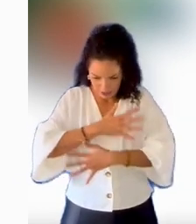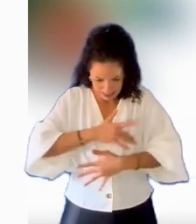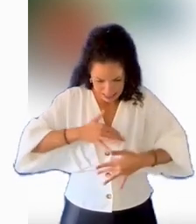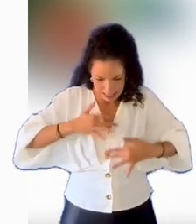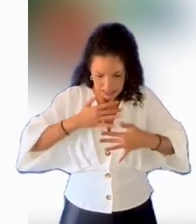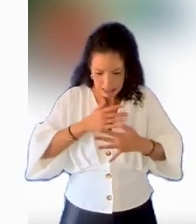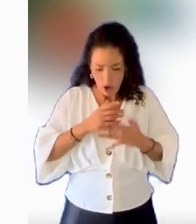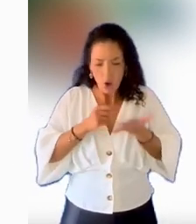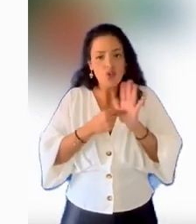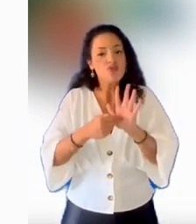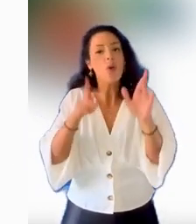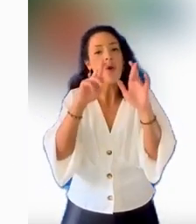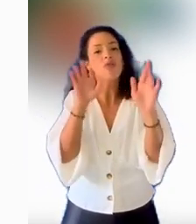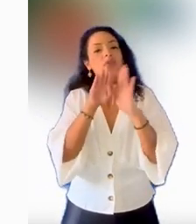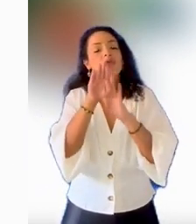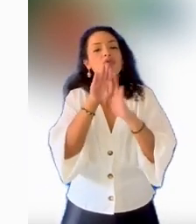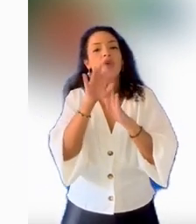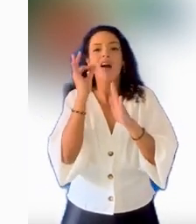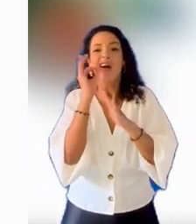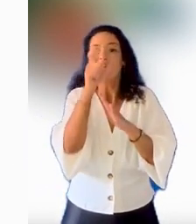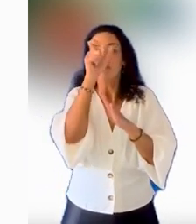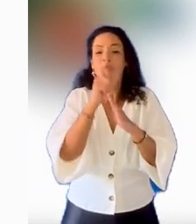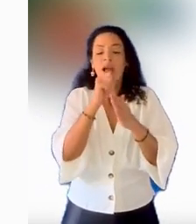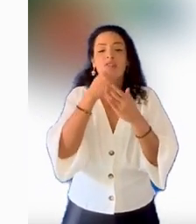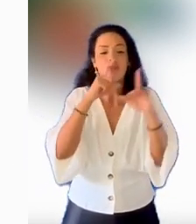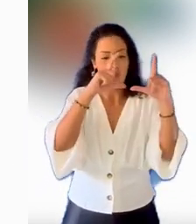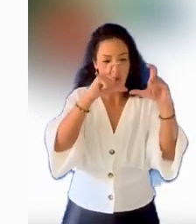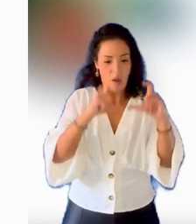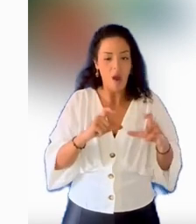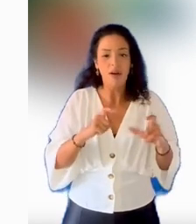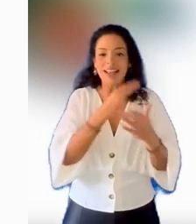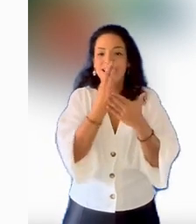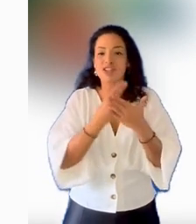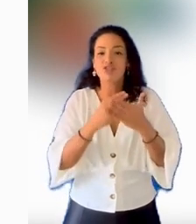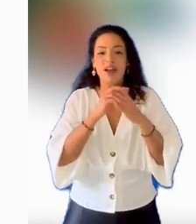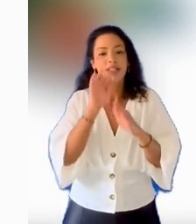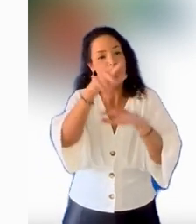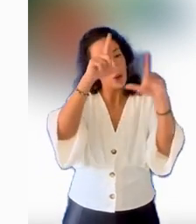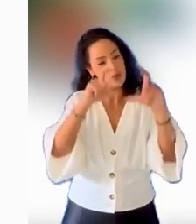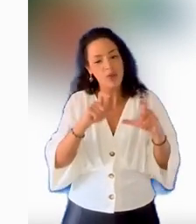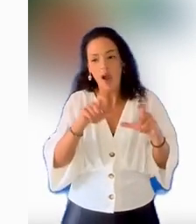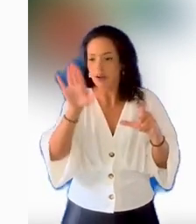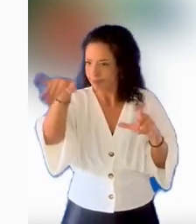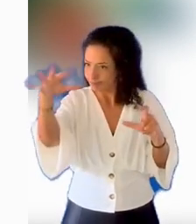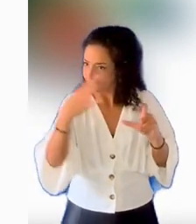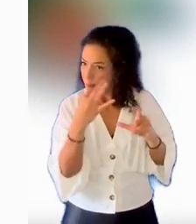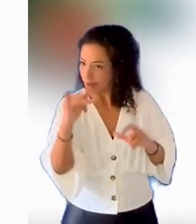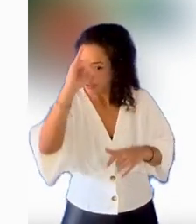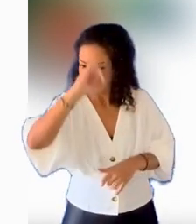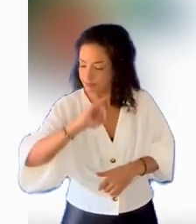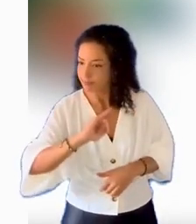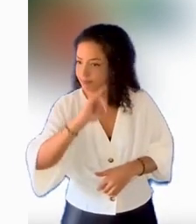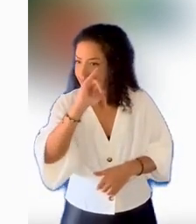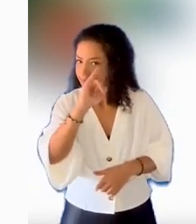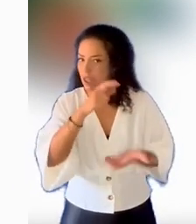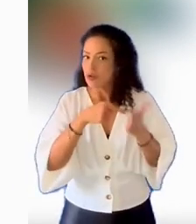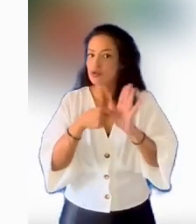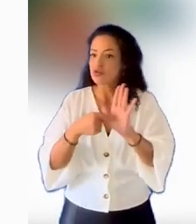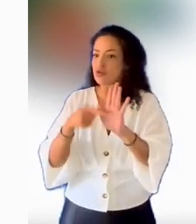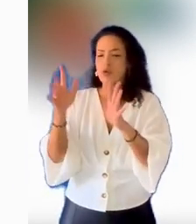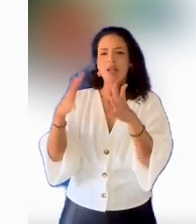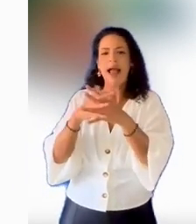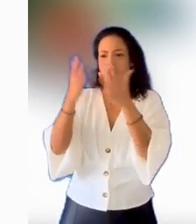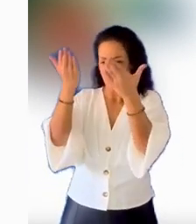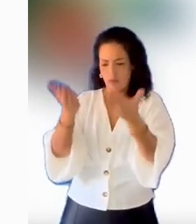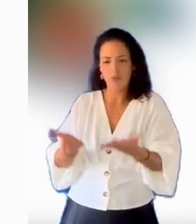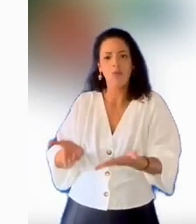future. Asking someone to select a card from a pack of illustrated postcards and to explain their choice can offer a unique insight into how they are and where